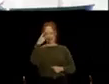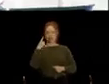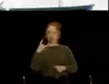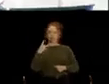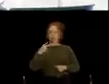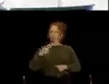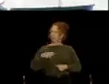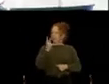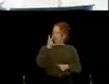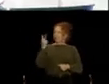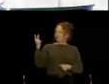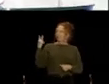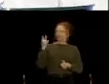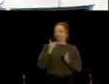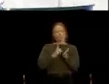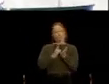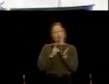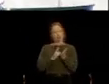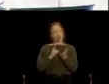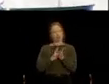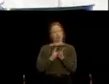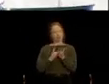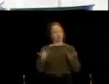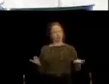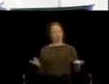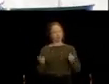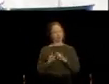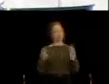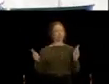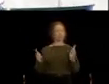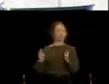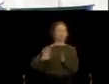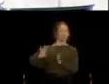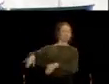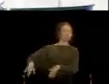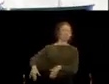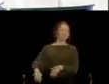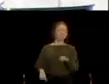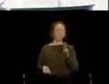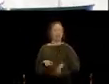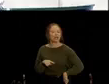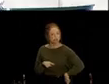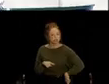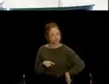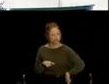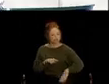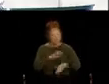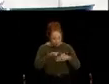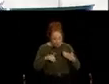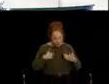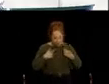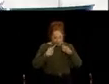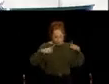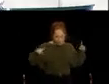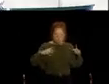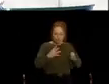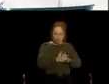doctors and the way in which they were so ready to write me and my sister off, and all the things that we've achieved since